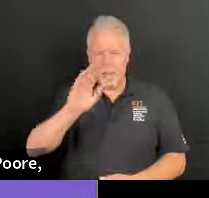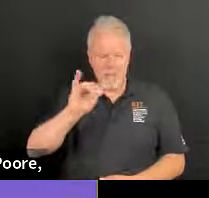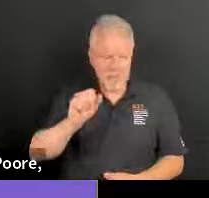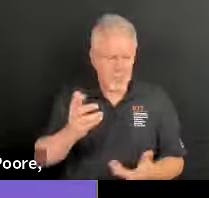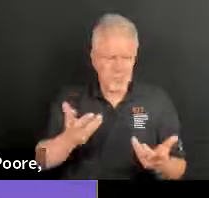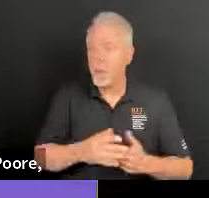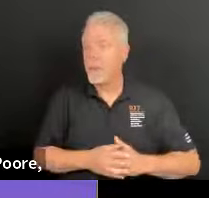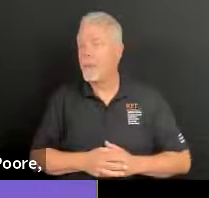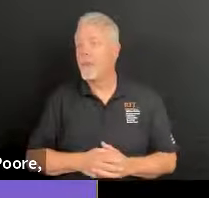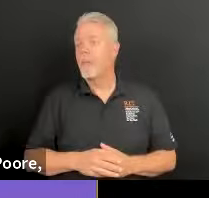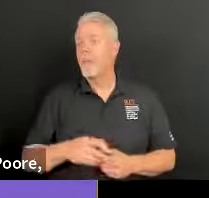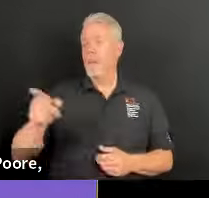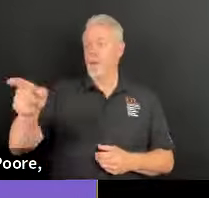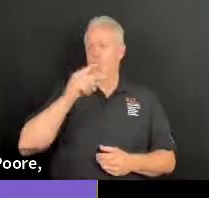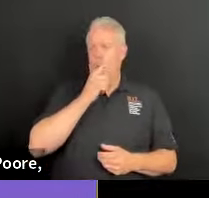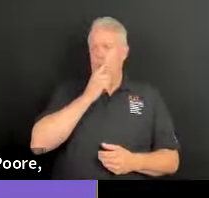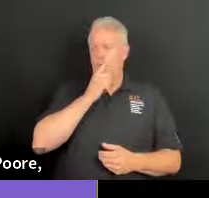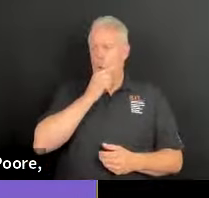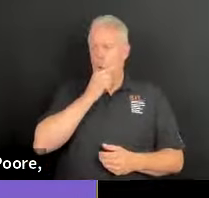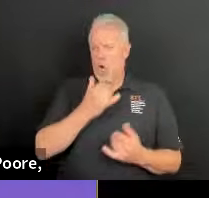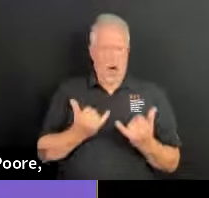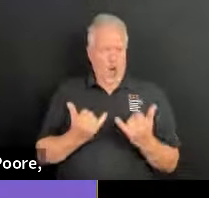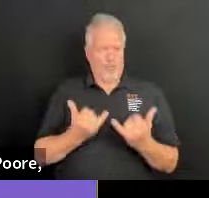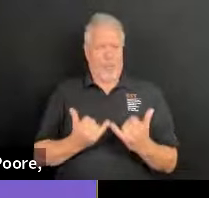So marijuana usage, cannabis.